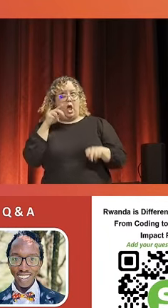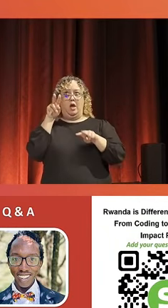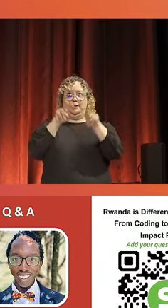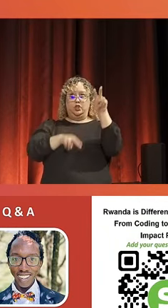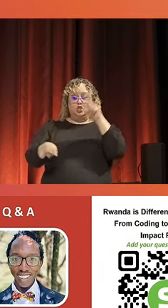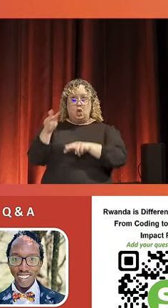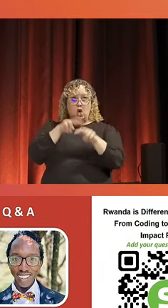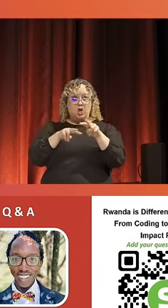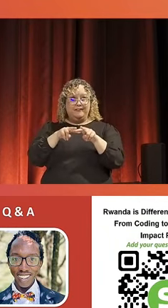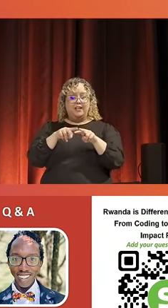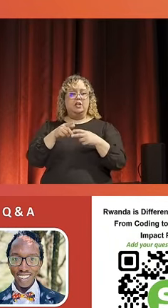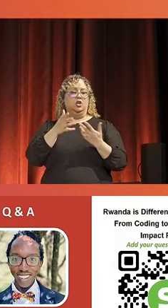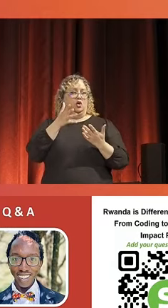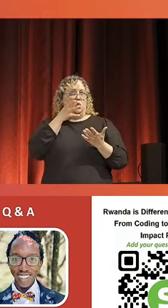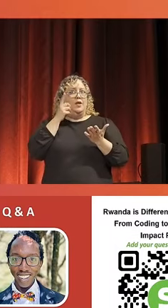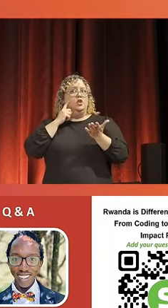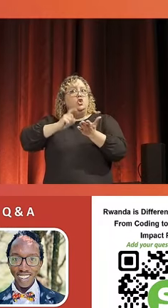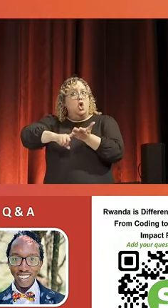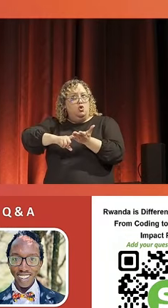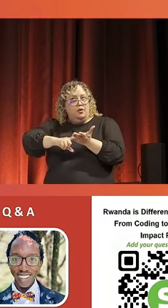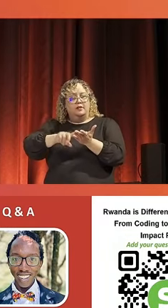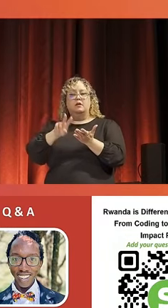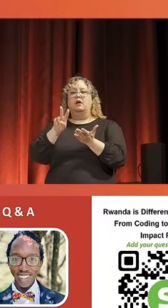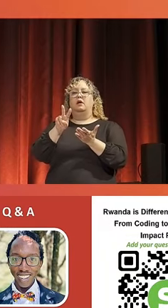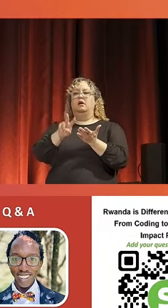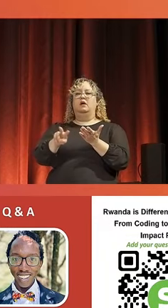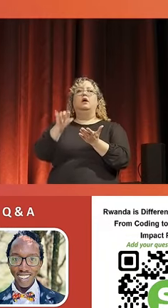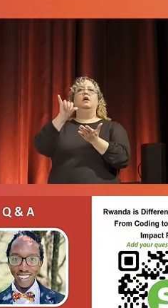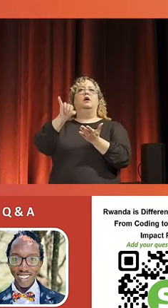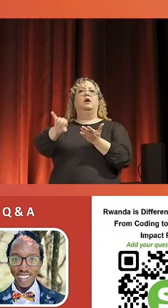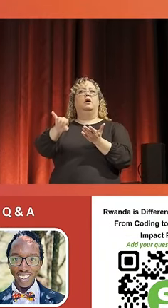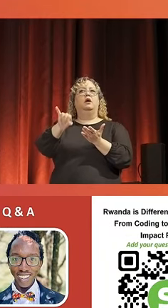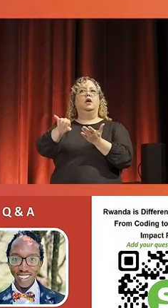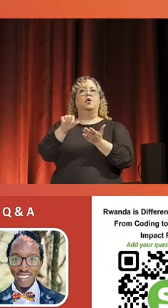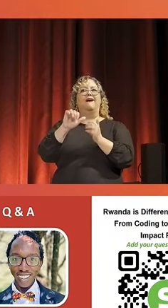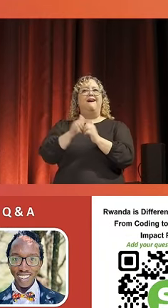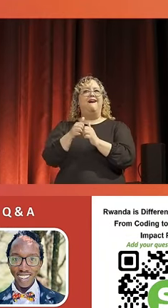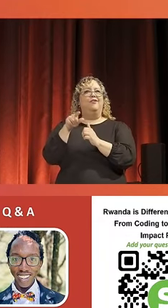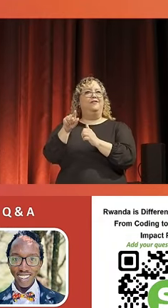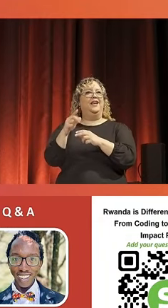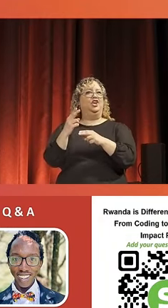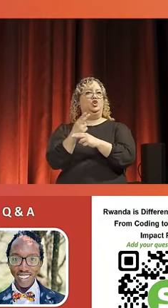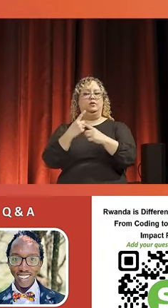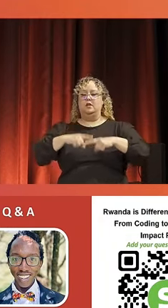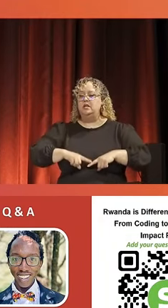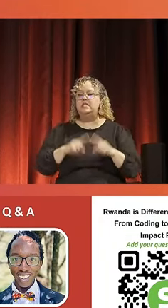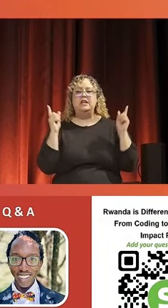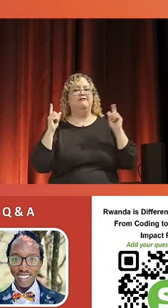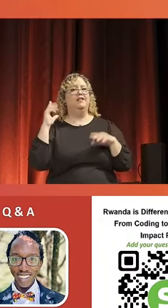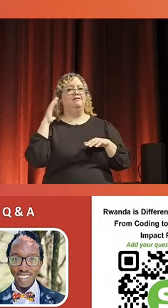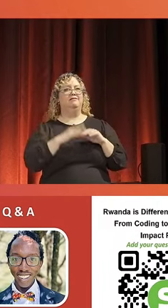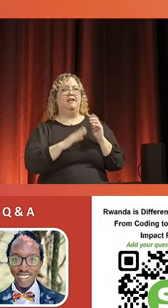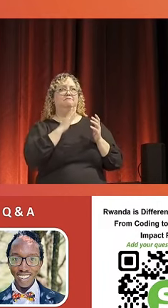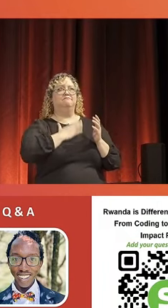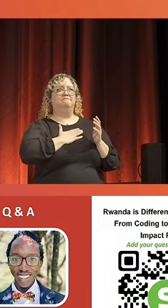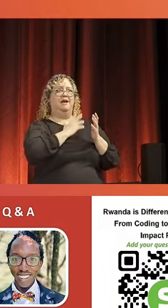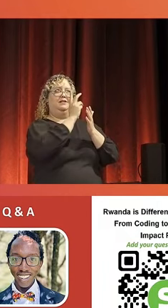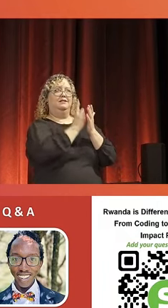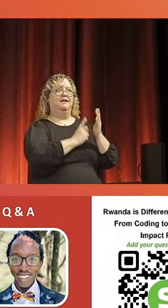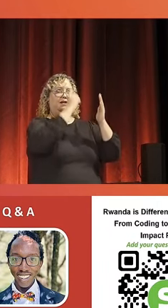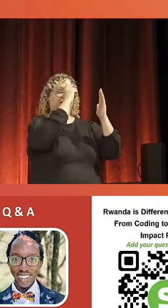nuances, and you will be surprised by what people do that is completely different from what it was designed for.